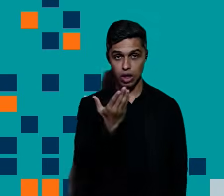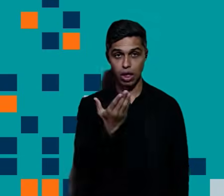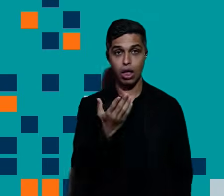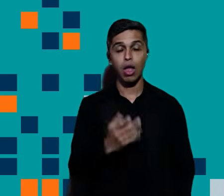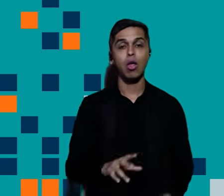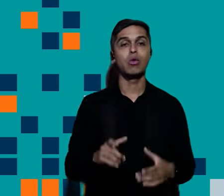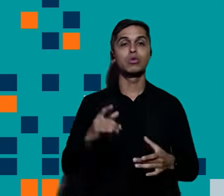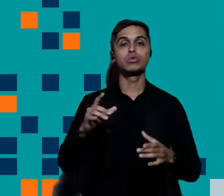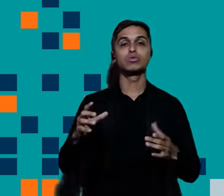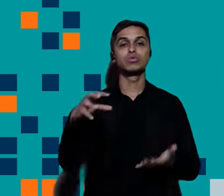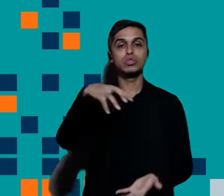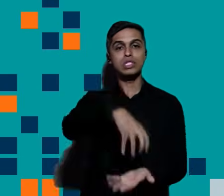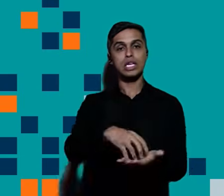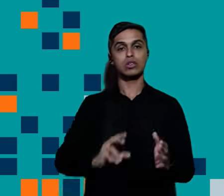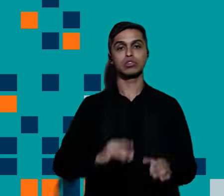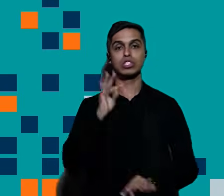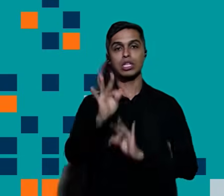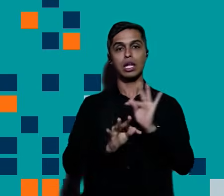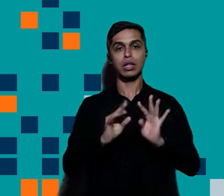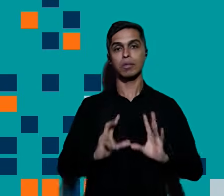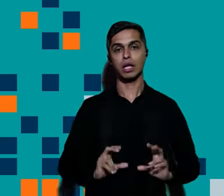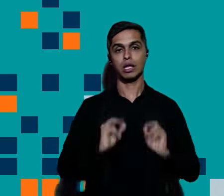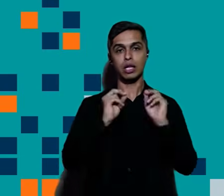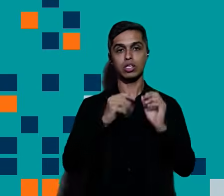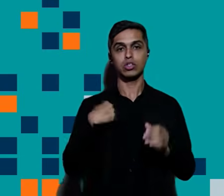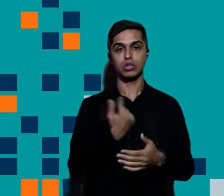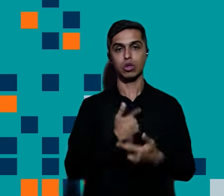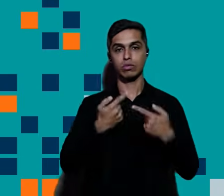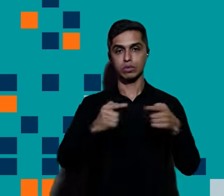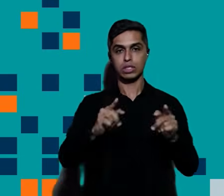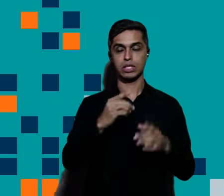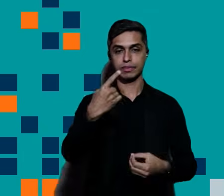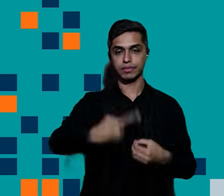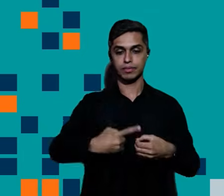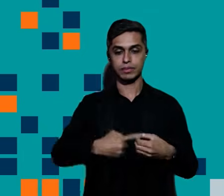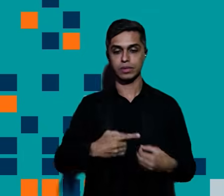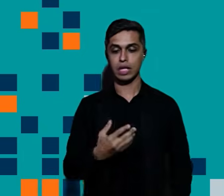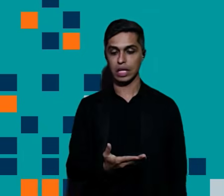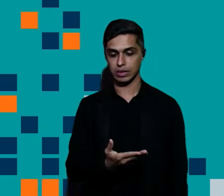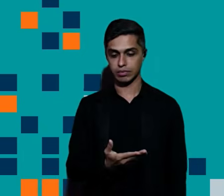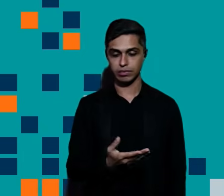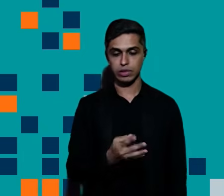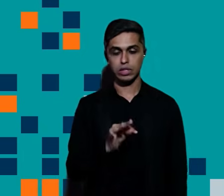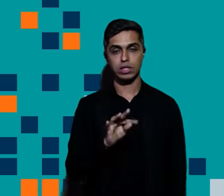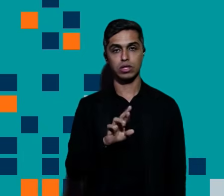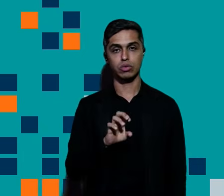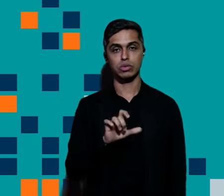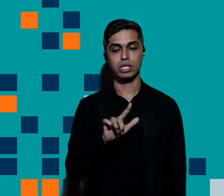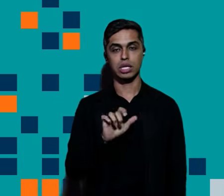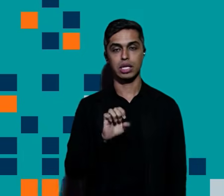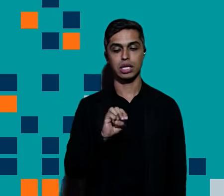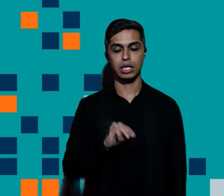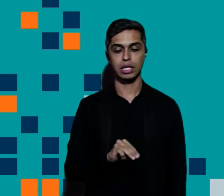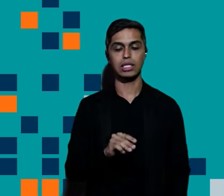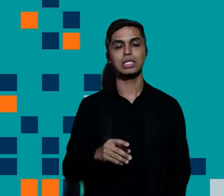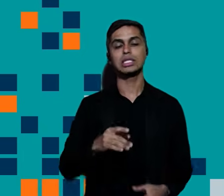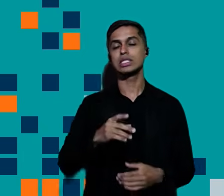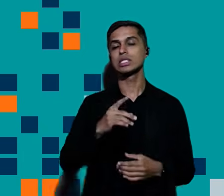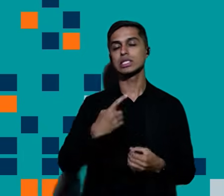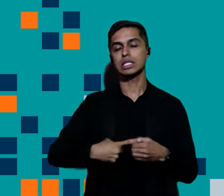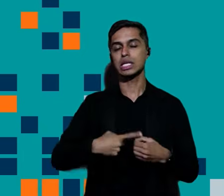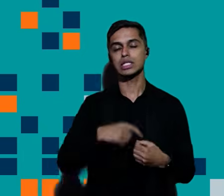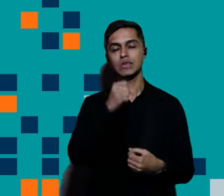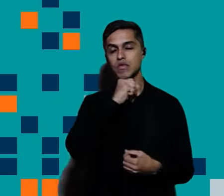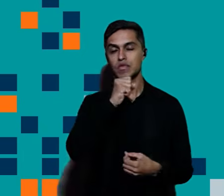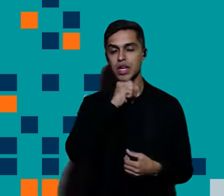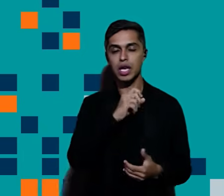the ancient city of Jerusalem. You know, a lot of hospitals that are boxes and they look like their chest